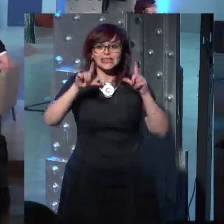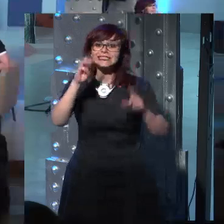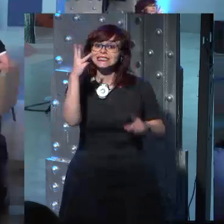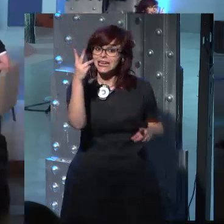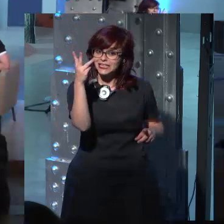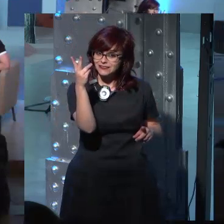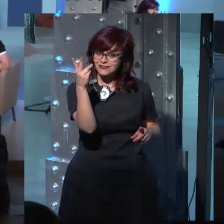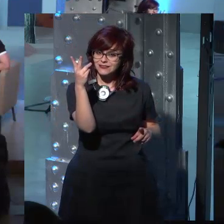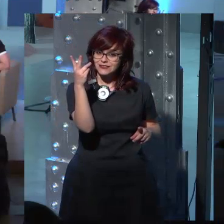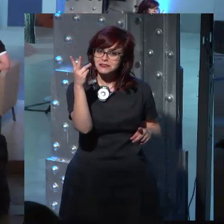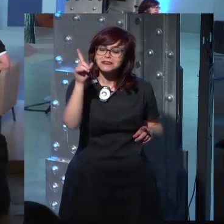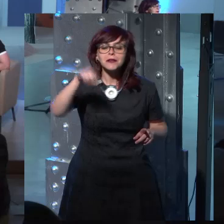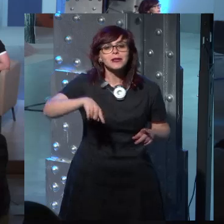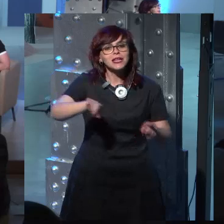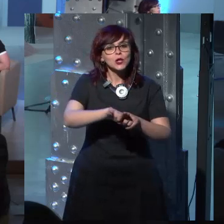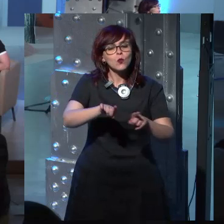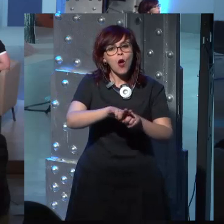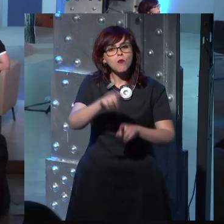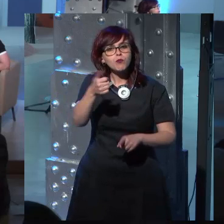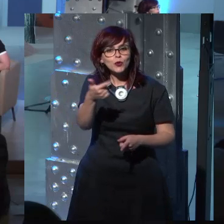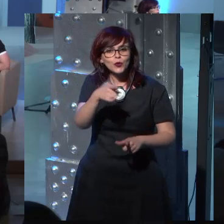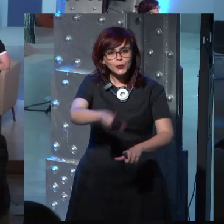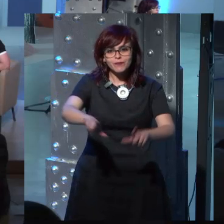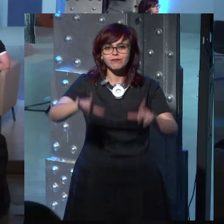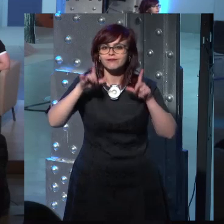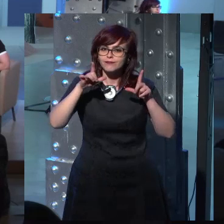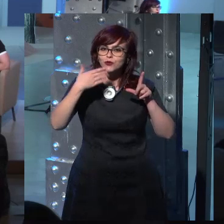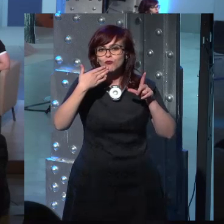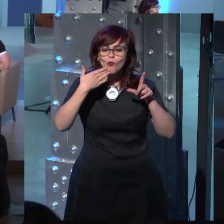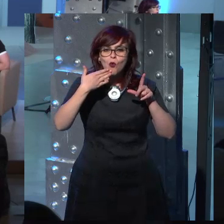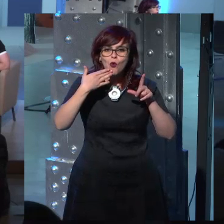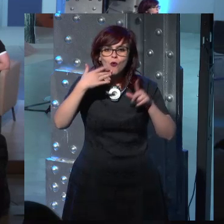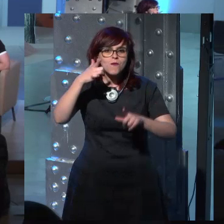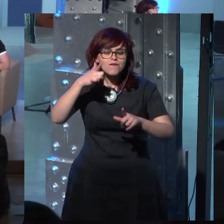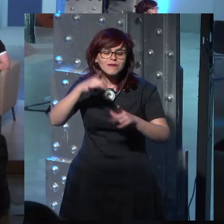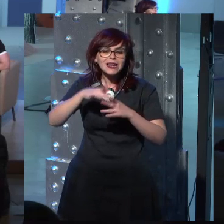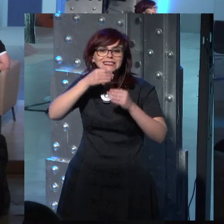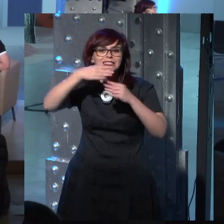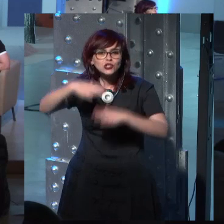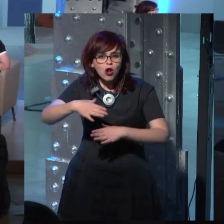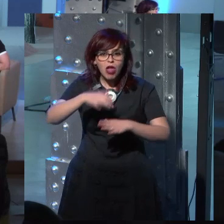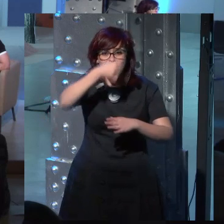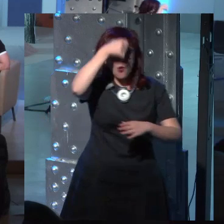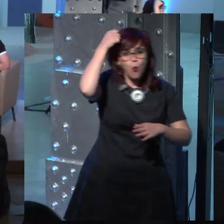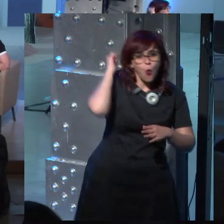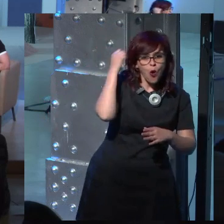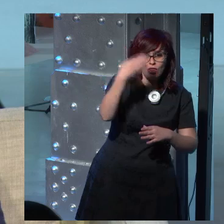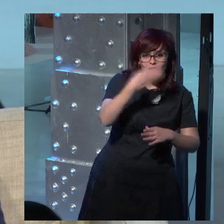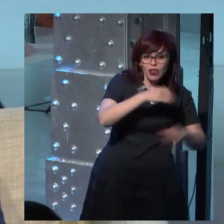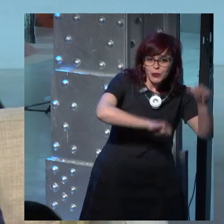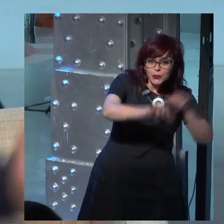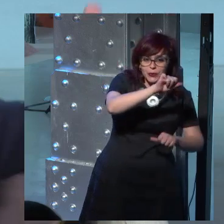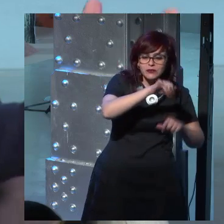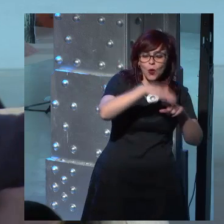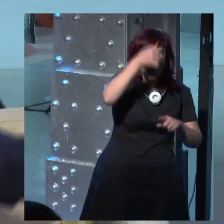White and maybe learn from his experience and find some beneficial way to live in